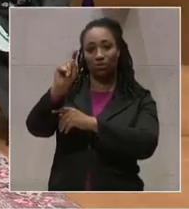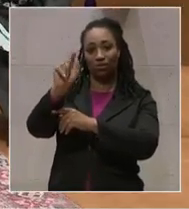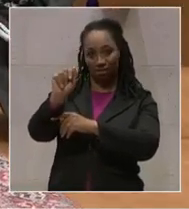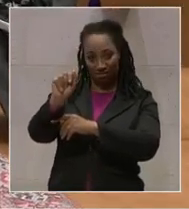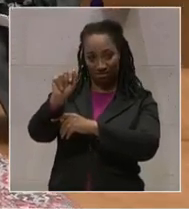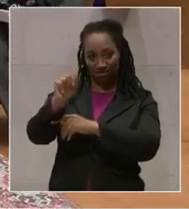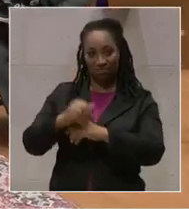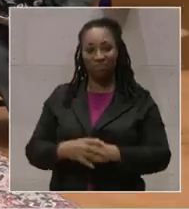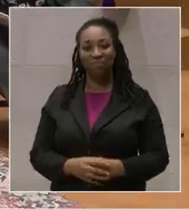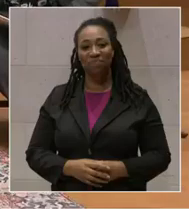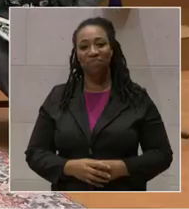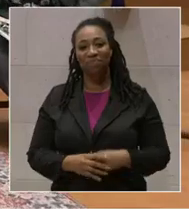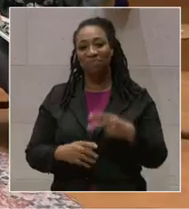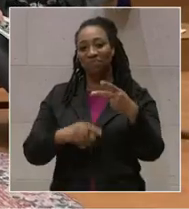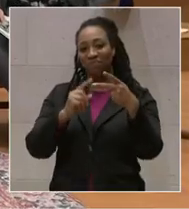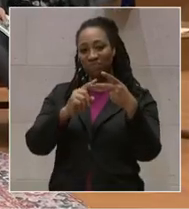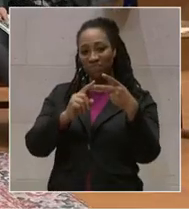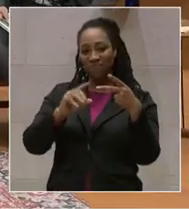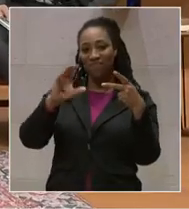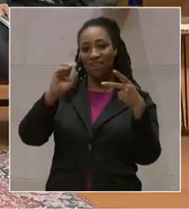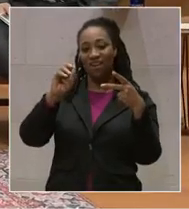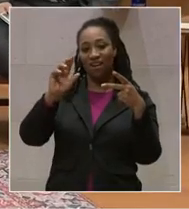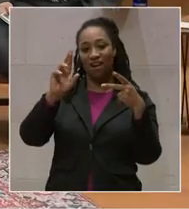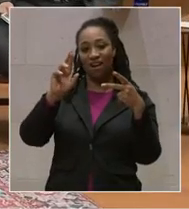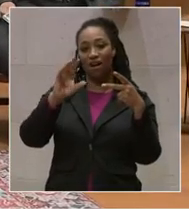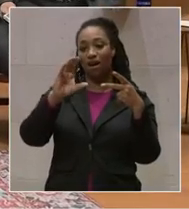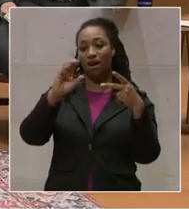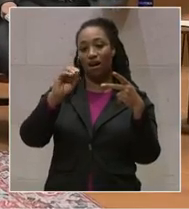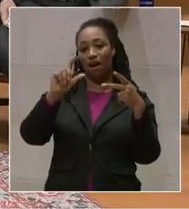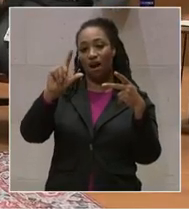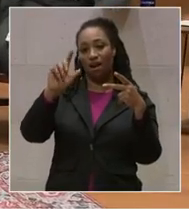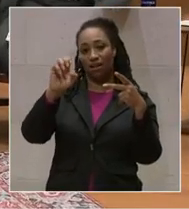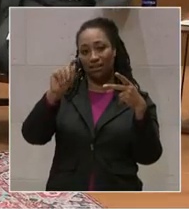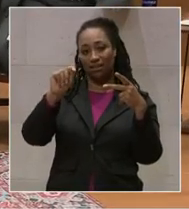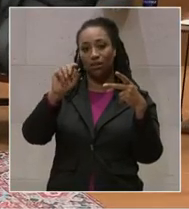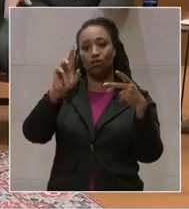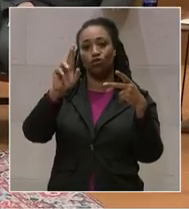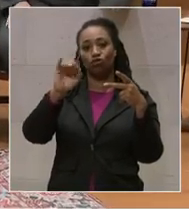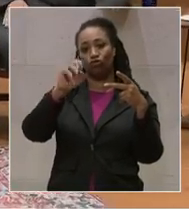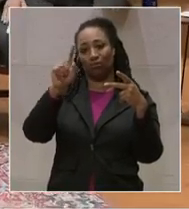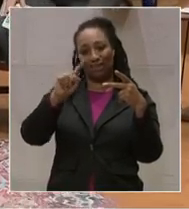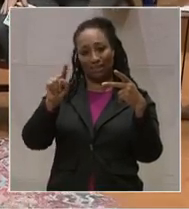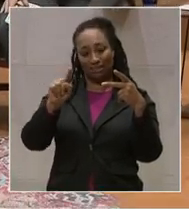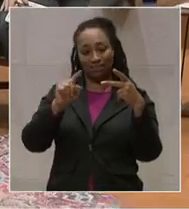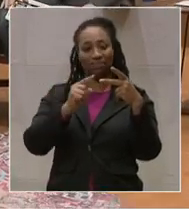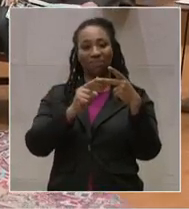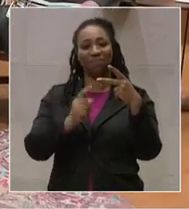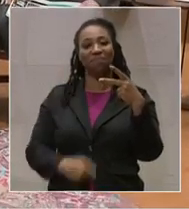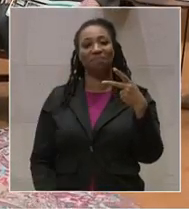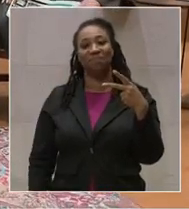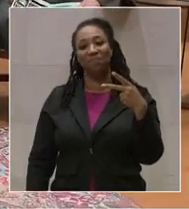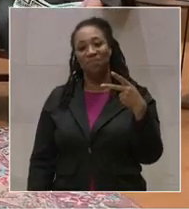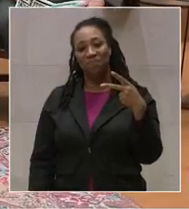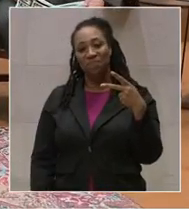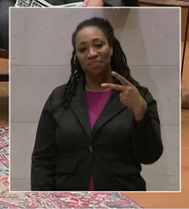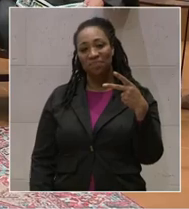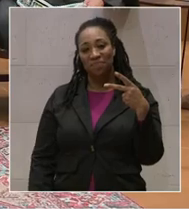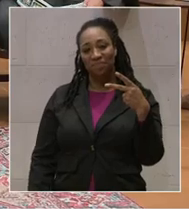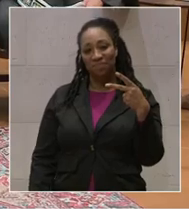just start with just a couple points. And we have a little bit of a presentation. Hopefully you'll stick with